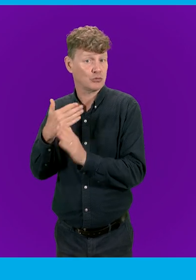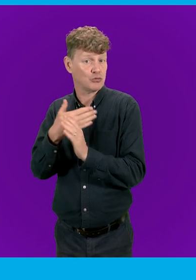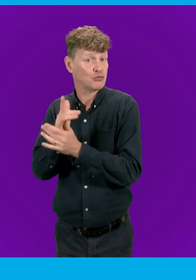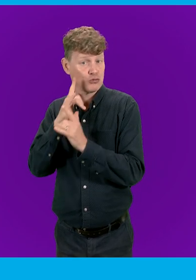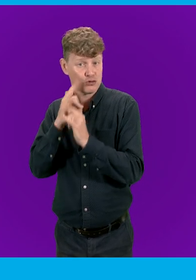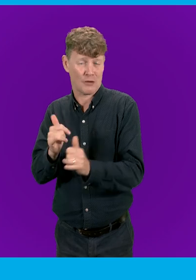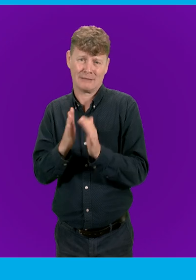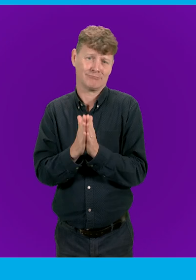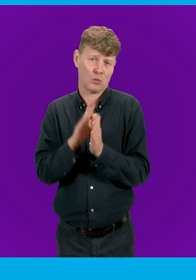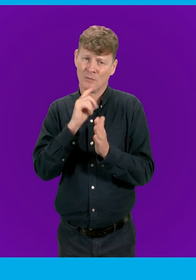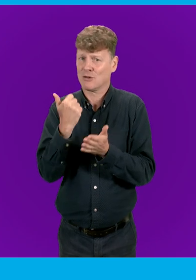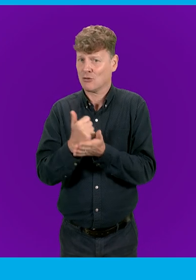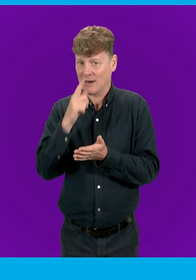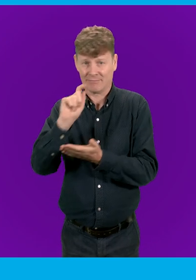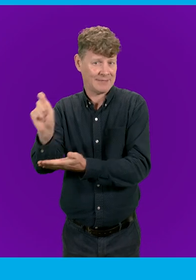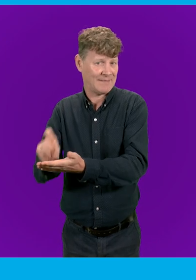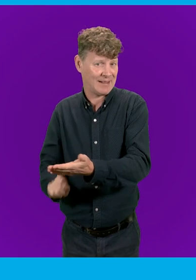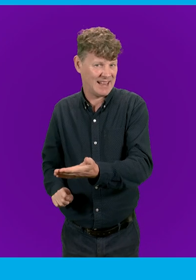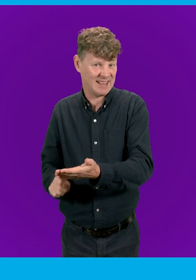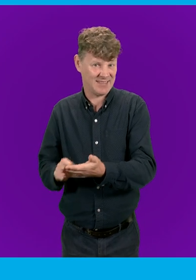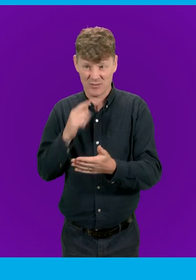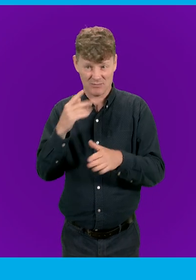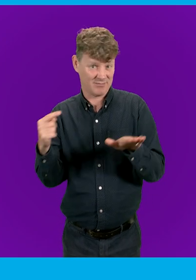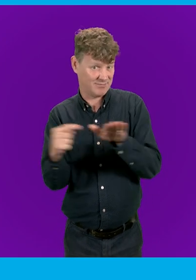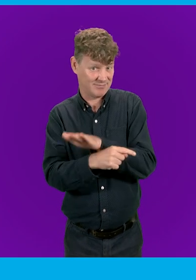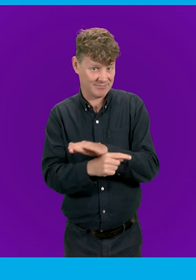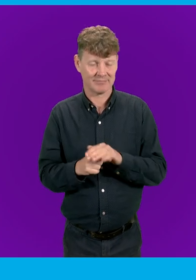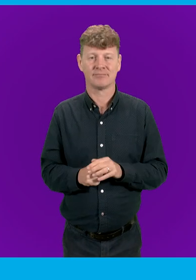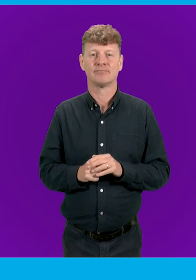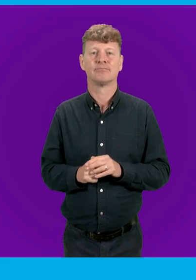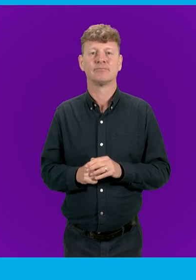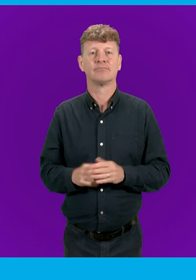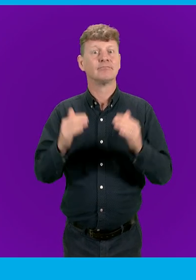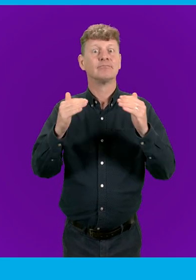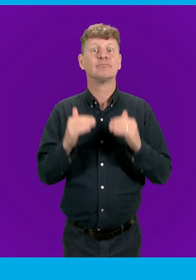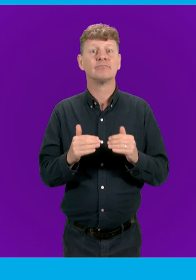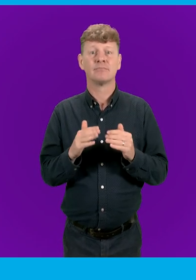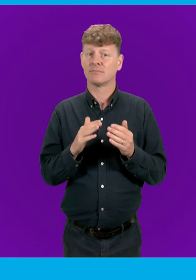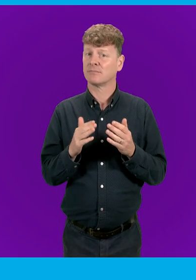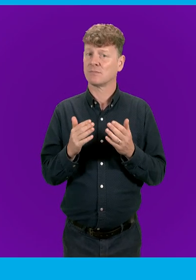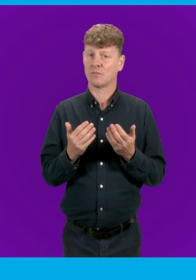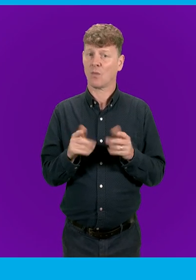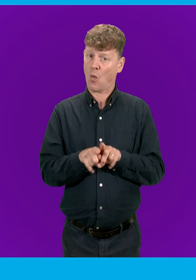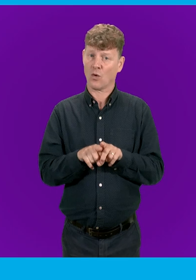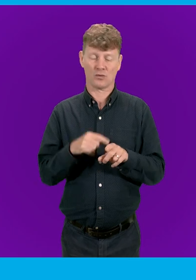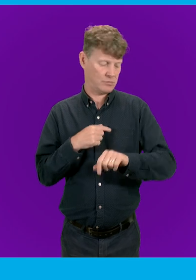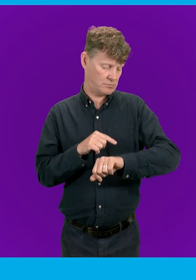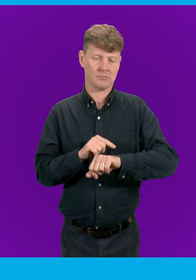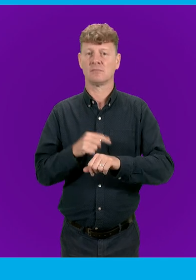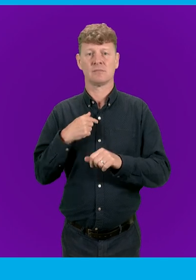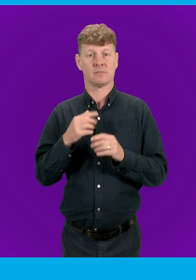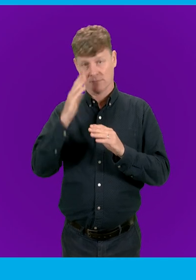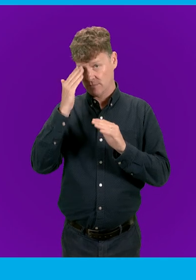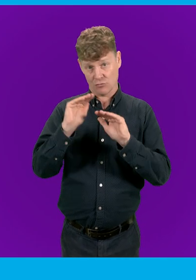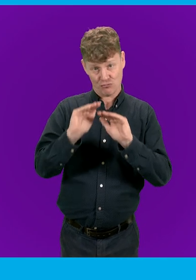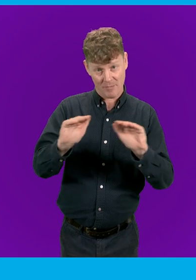you were willing to fill in, probably just as we leave the room. And may I also take this opportunity to remind you